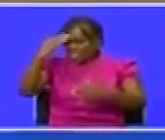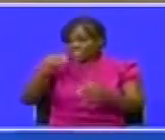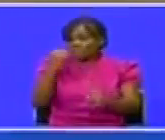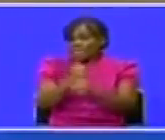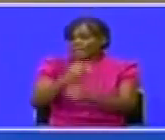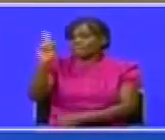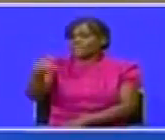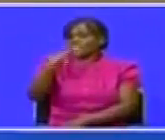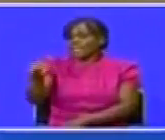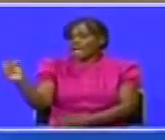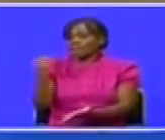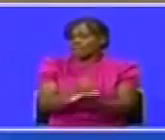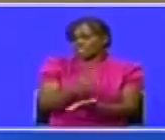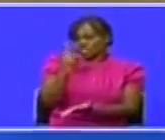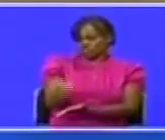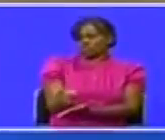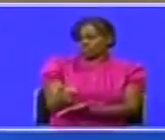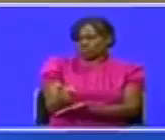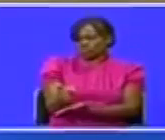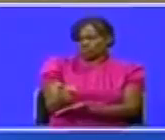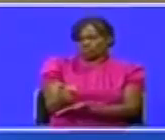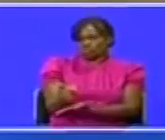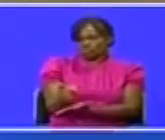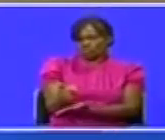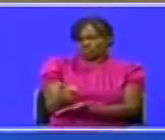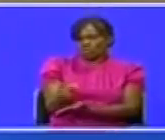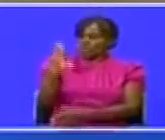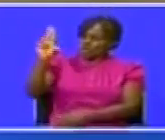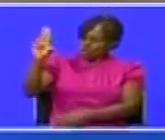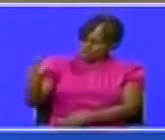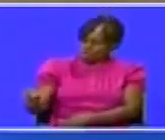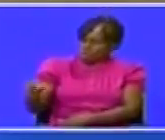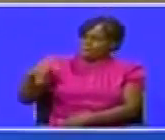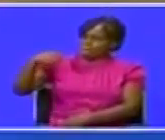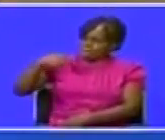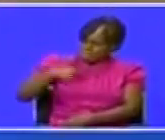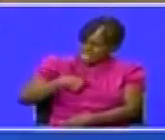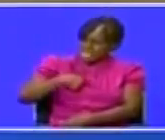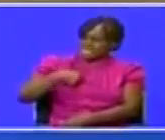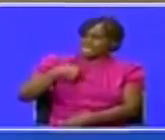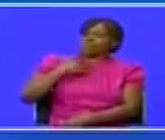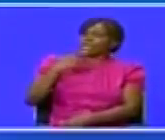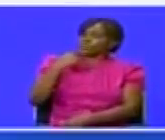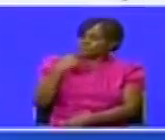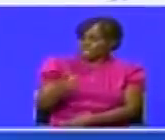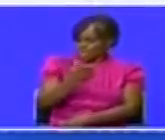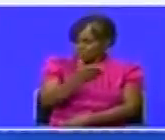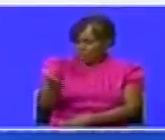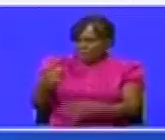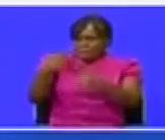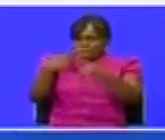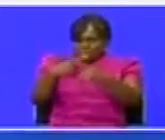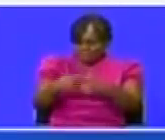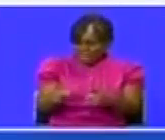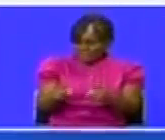admitting what? A different person from that on the certificate. No, what I want you to know. But in a